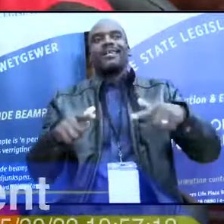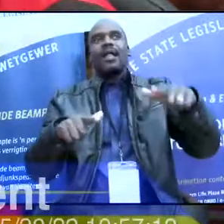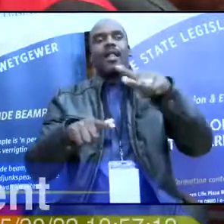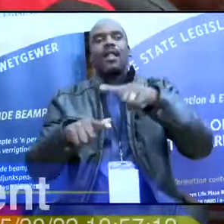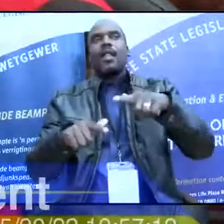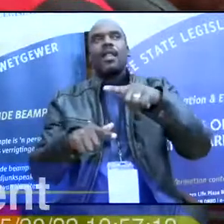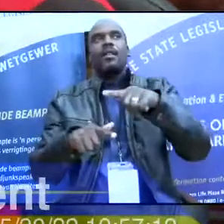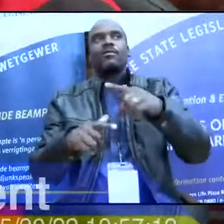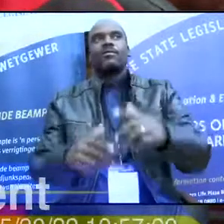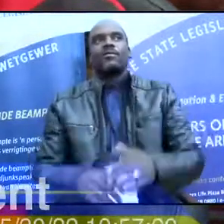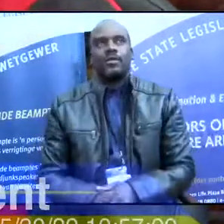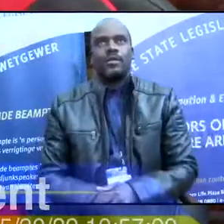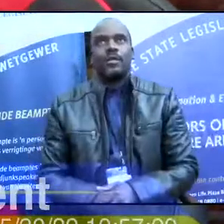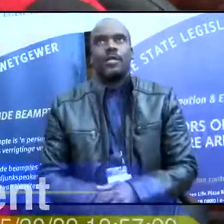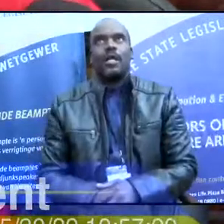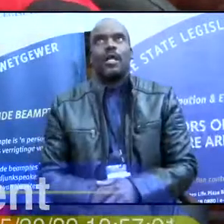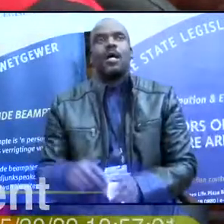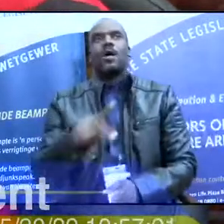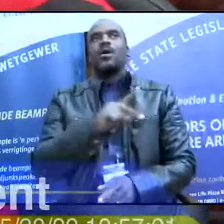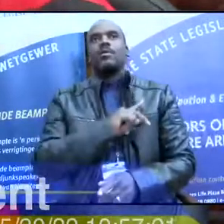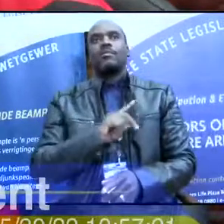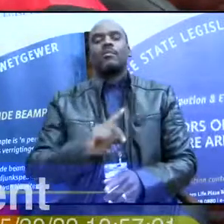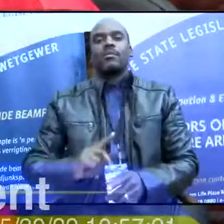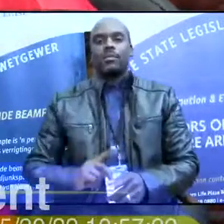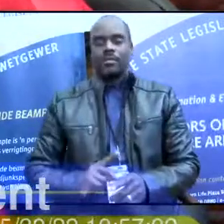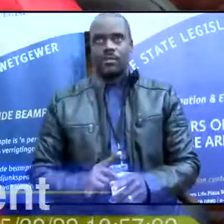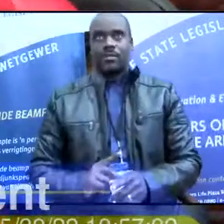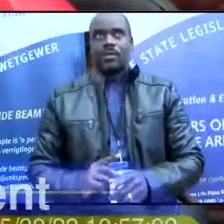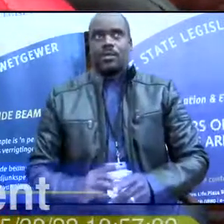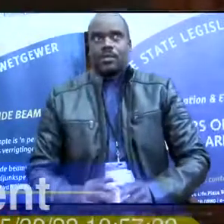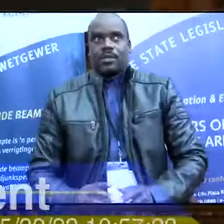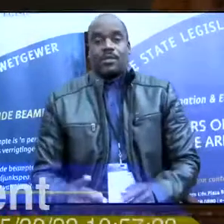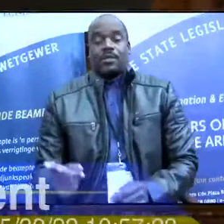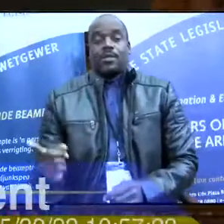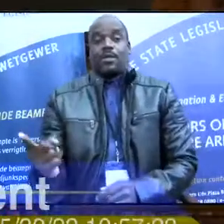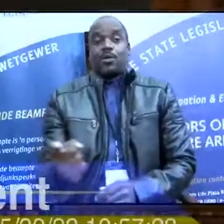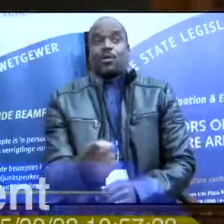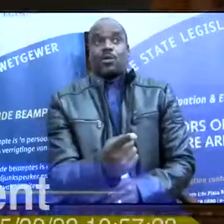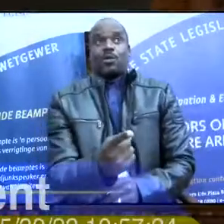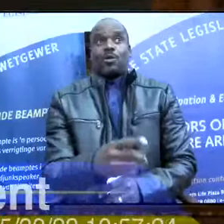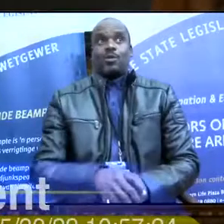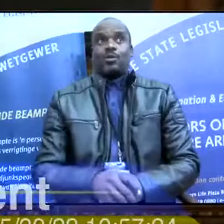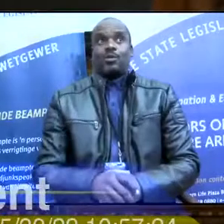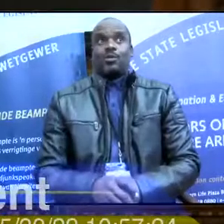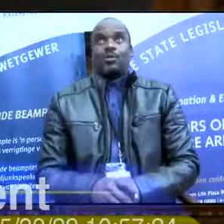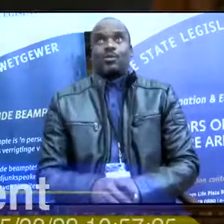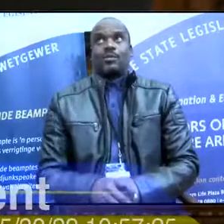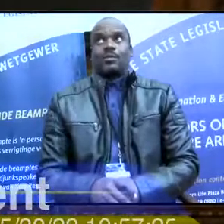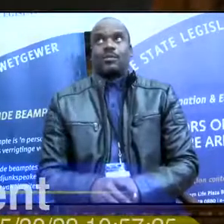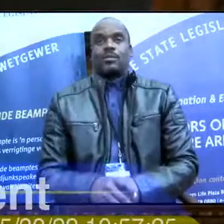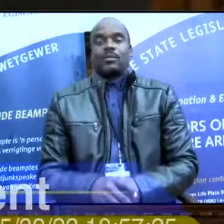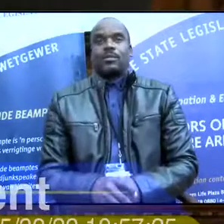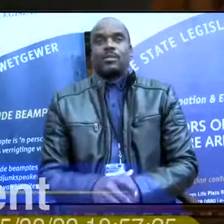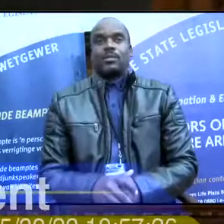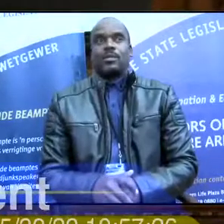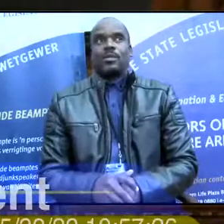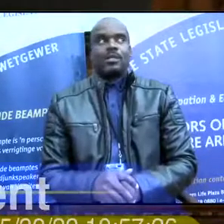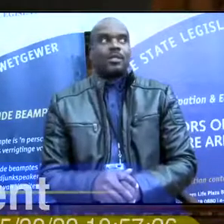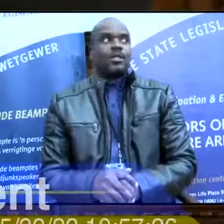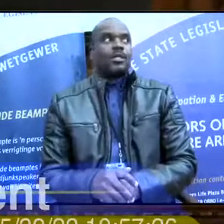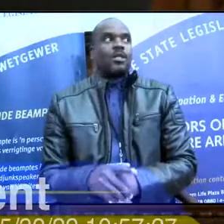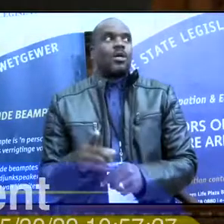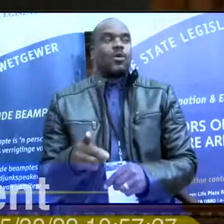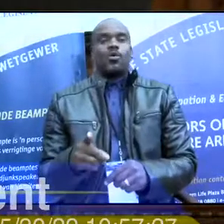placed the president employment package both in the department of health and the department of education which